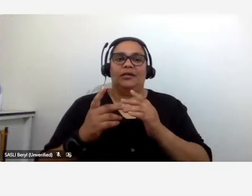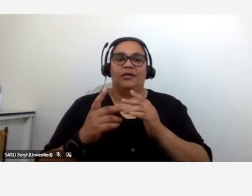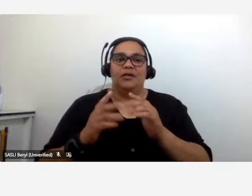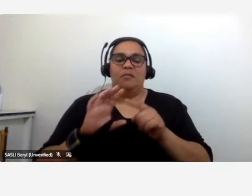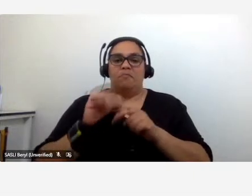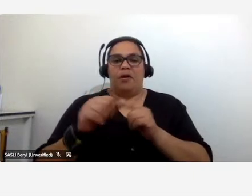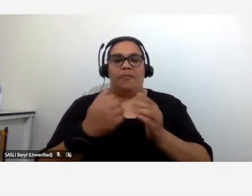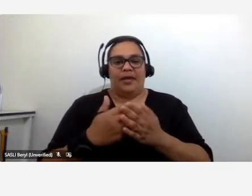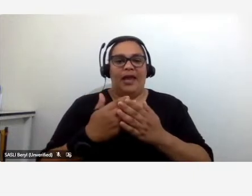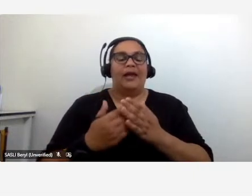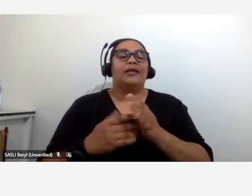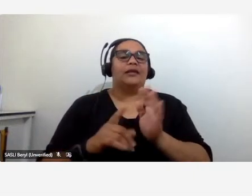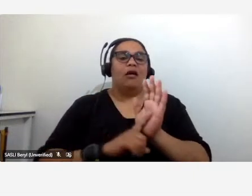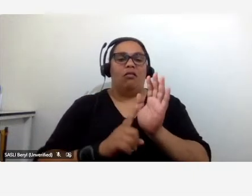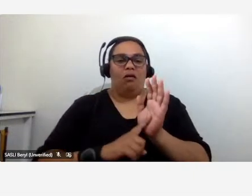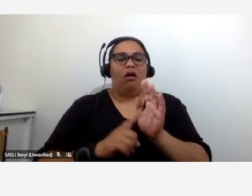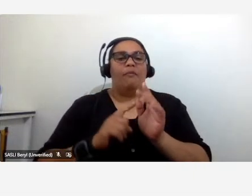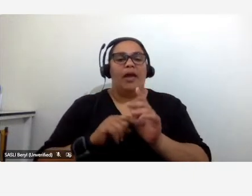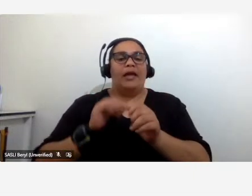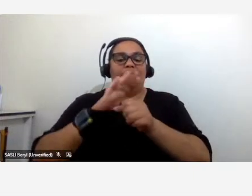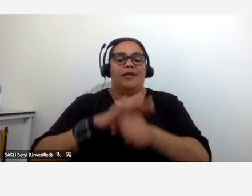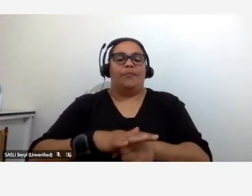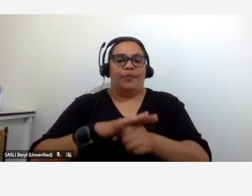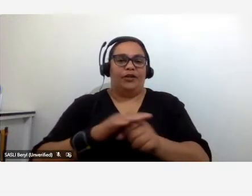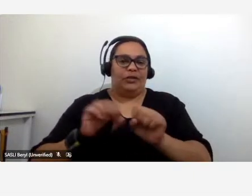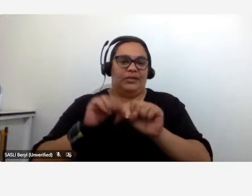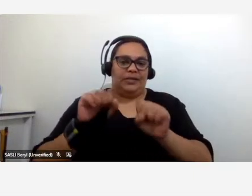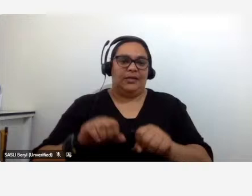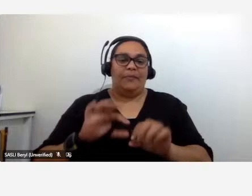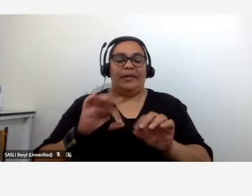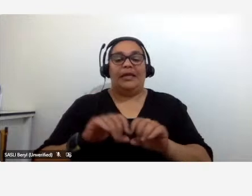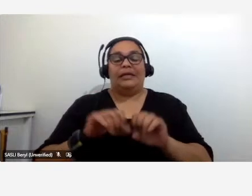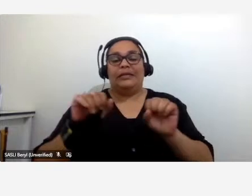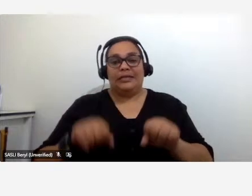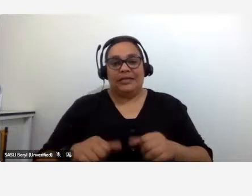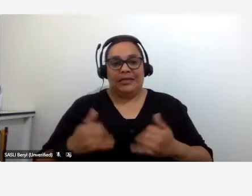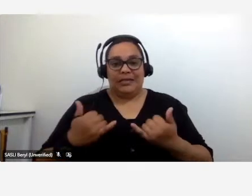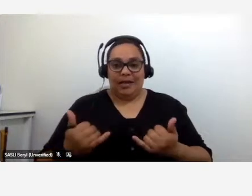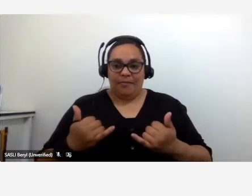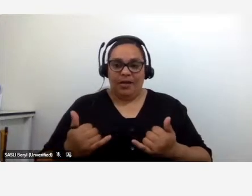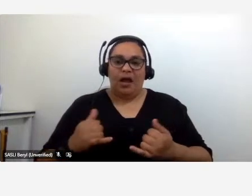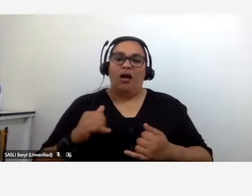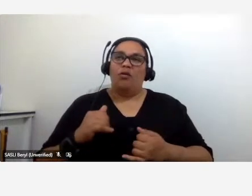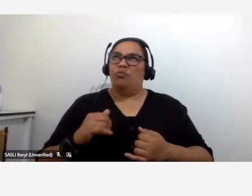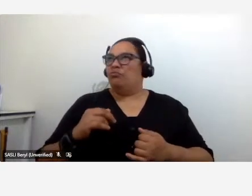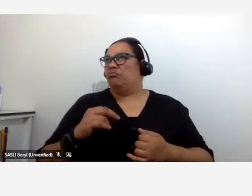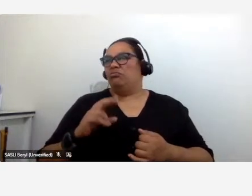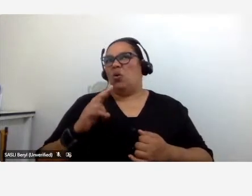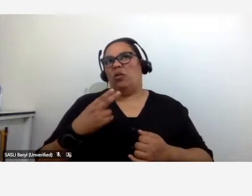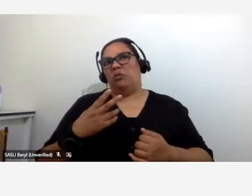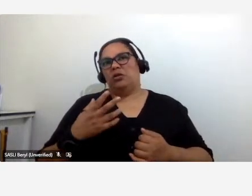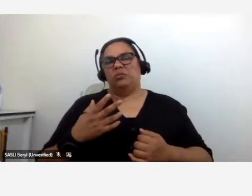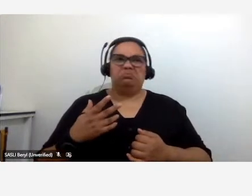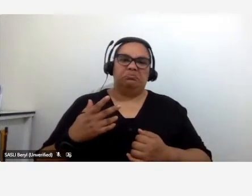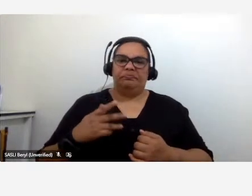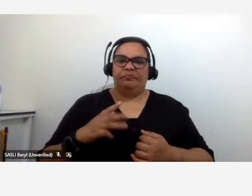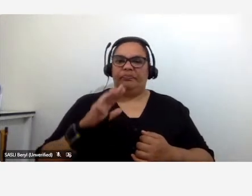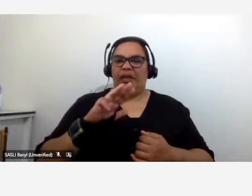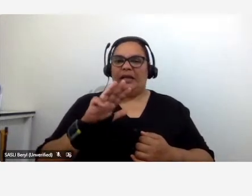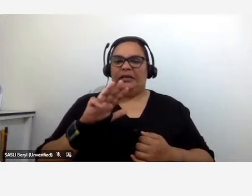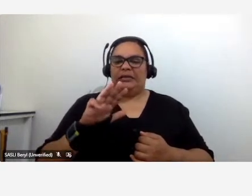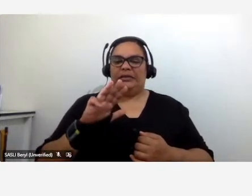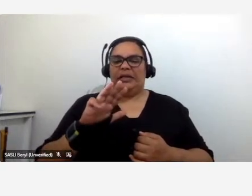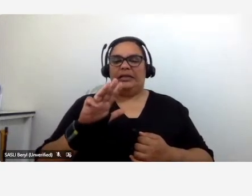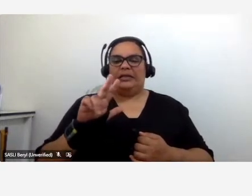is also a fire suppression system. However, the fire suppression system currently is almost about, I would say,